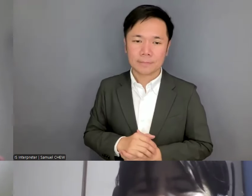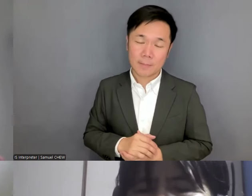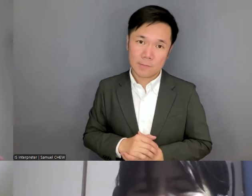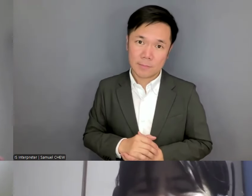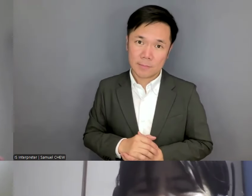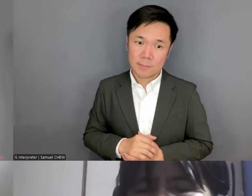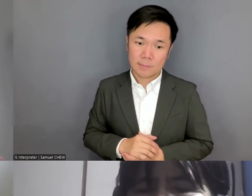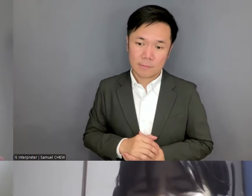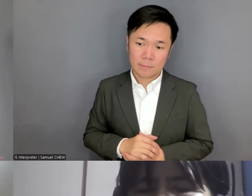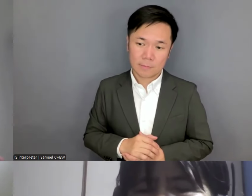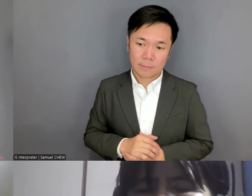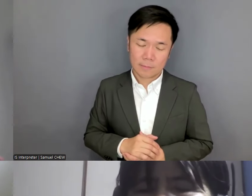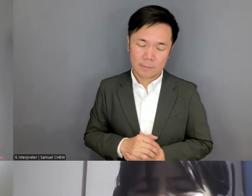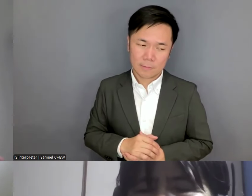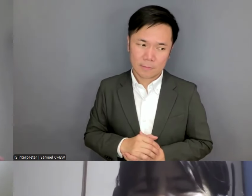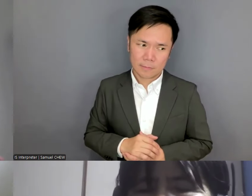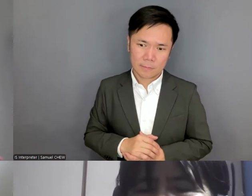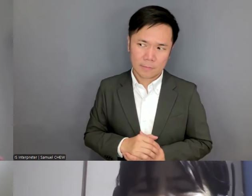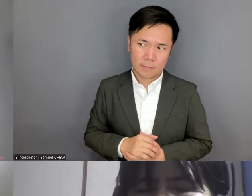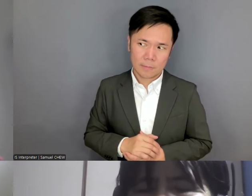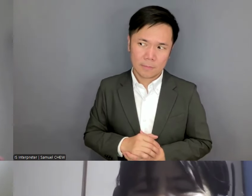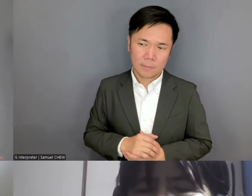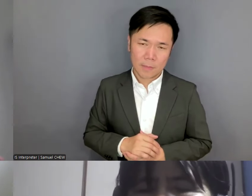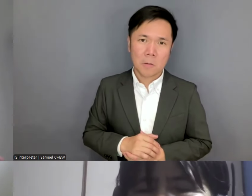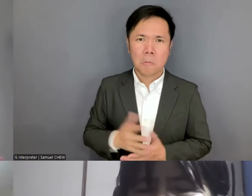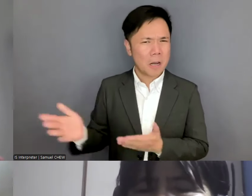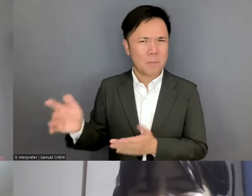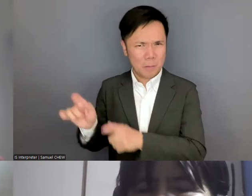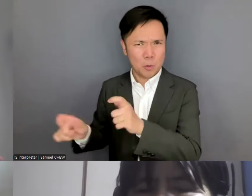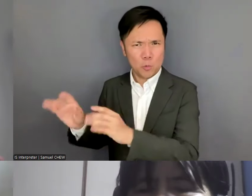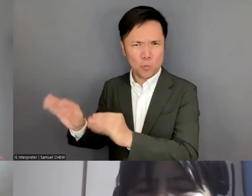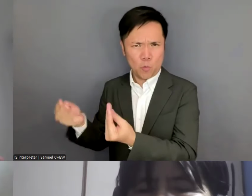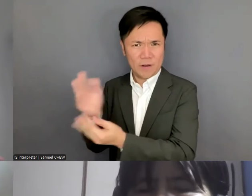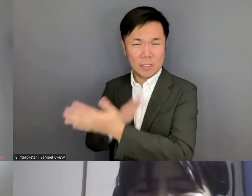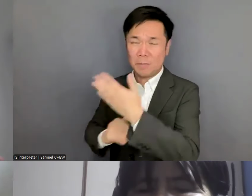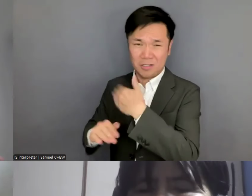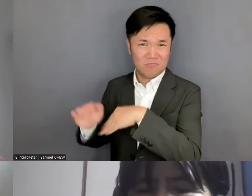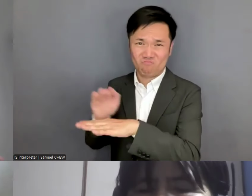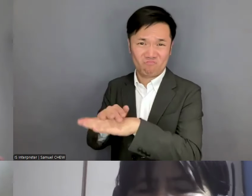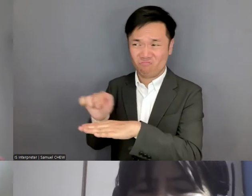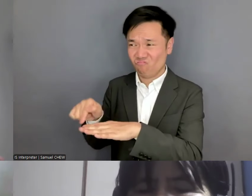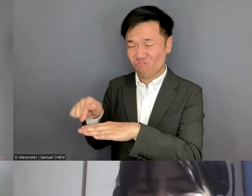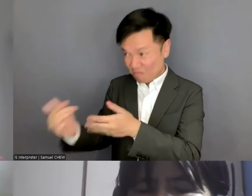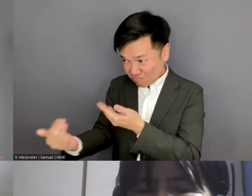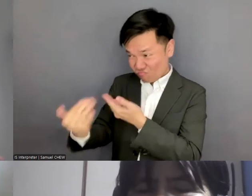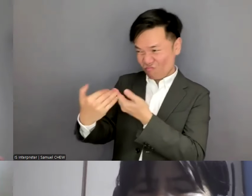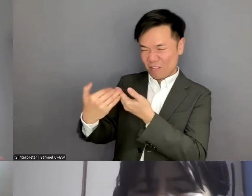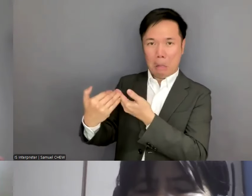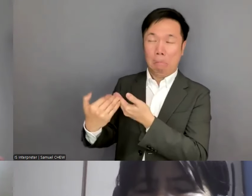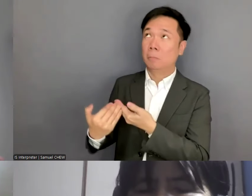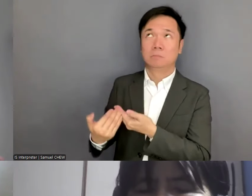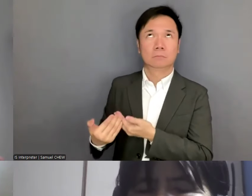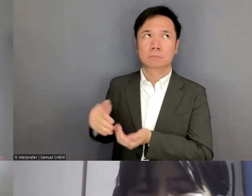the community still believe that youth with disability should not be included. Maybe